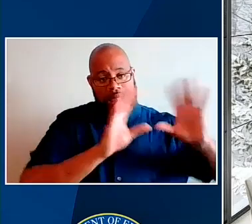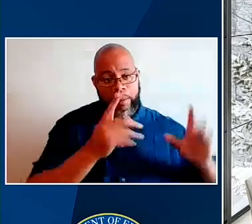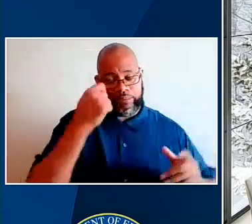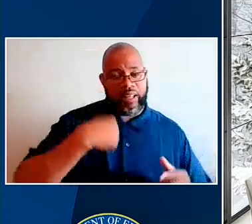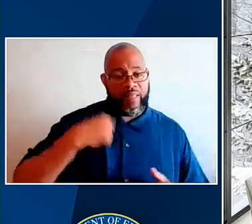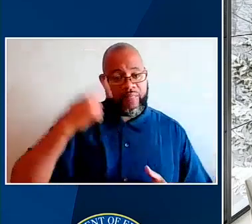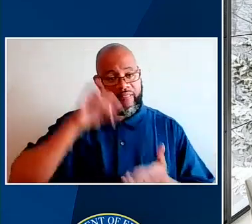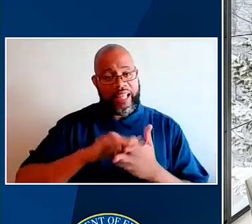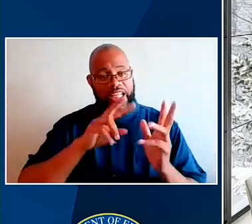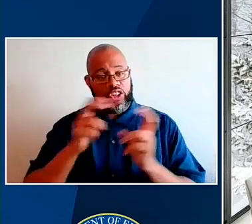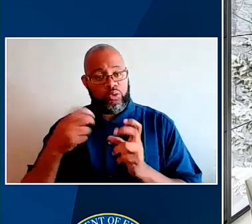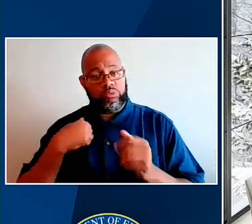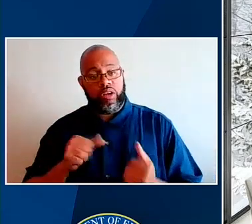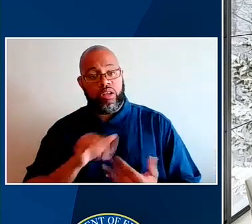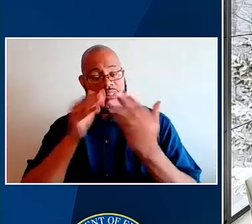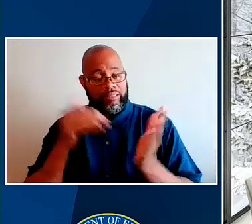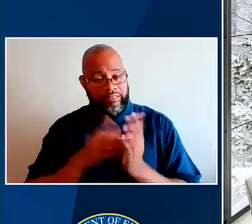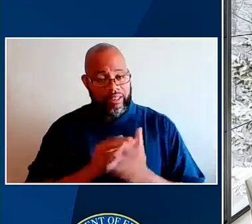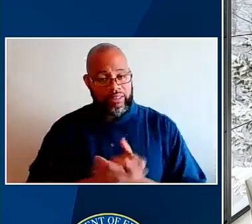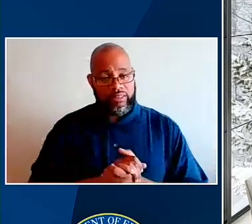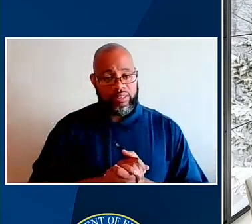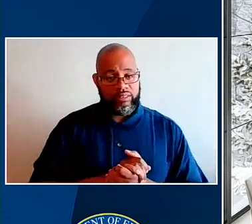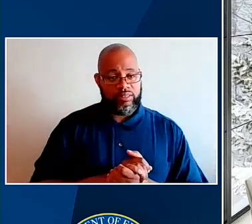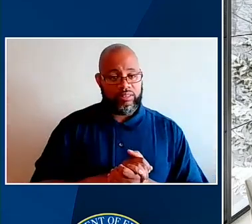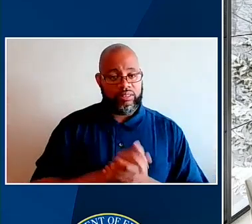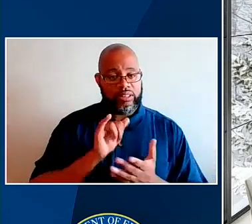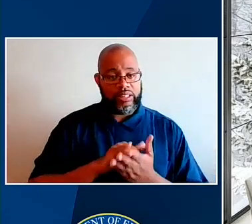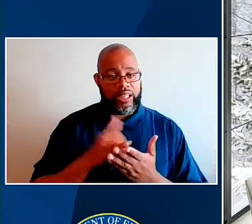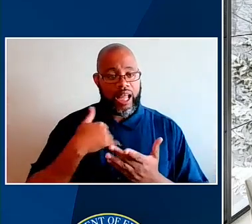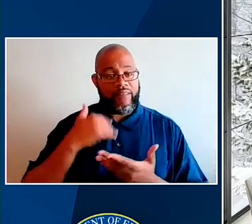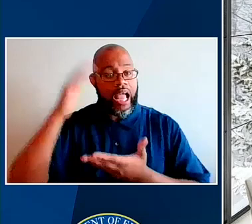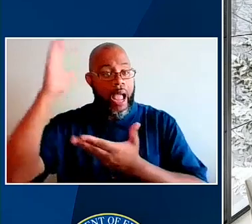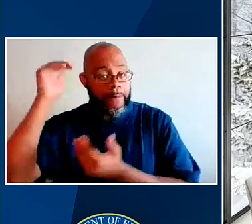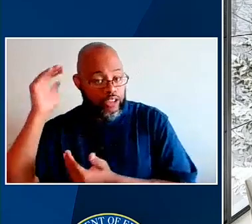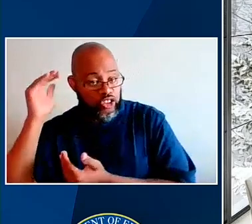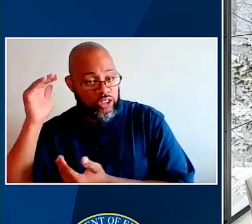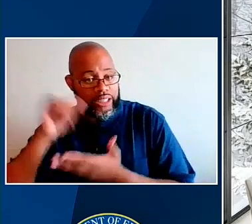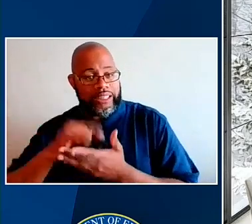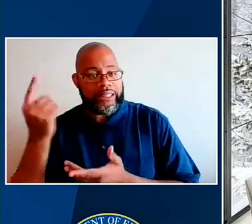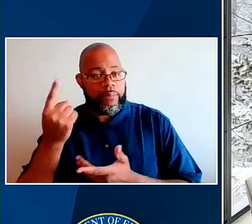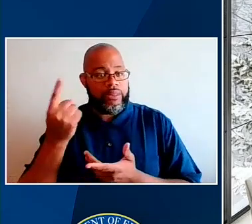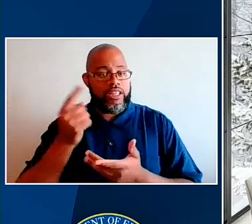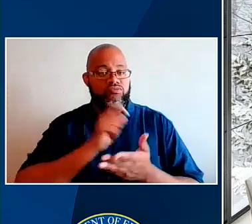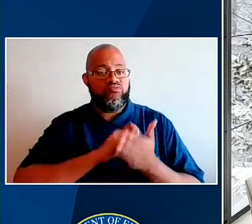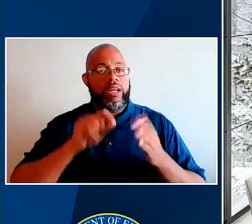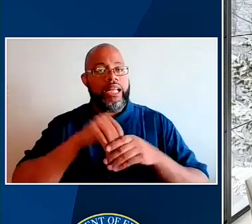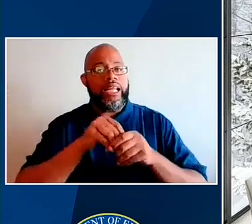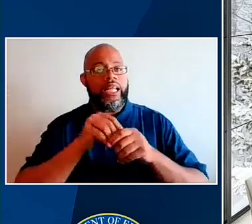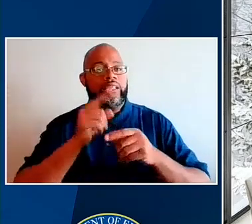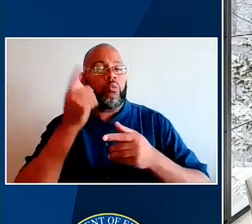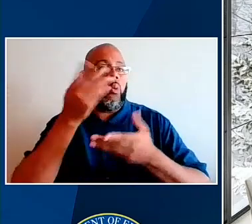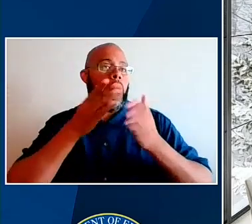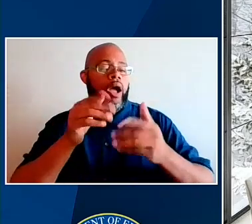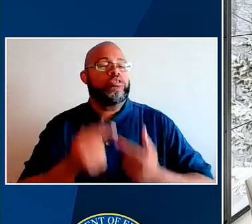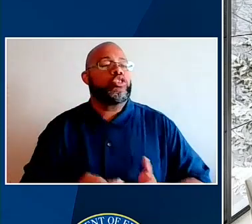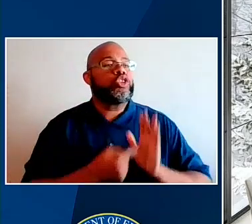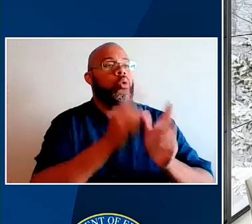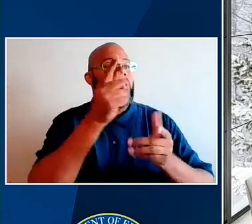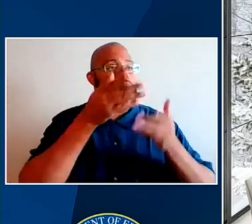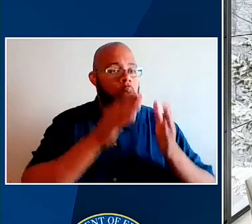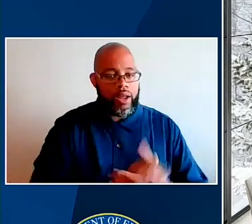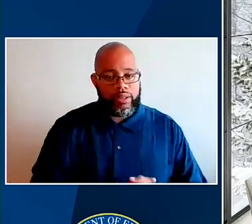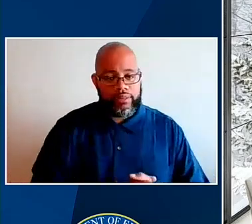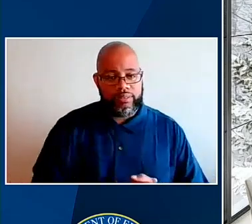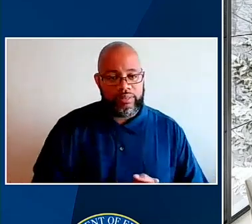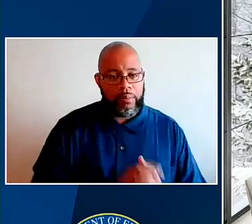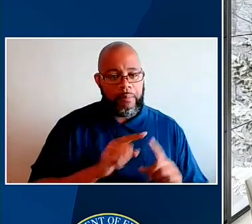think the issue we run into again is there's an expectation that something is written in a certain way, presented in a certain way,